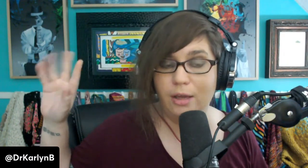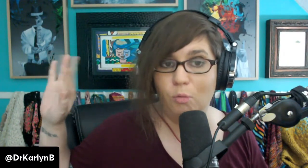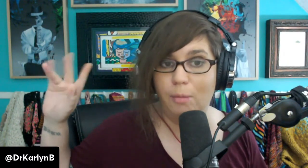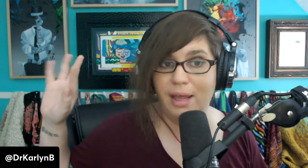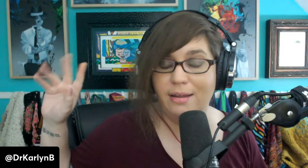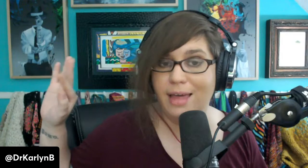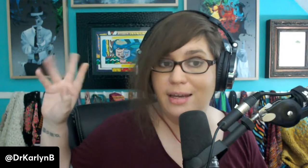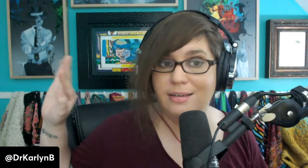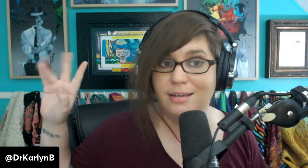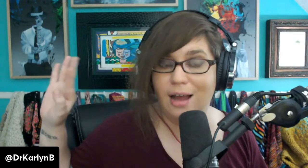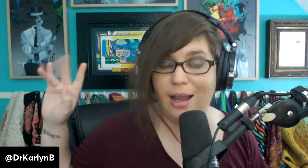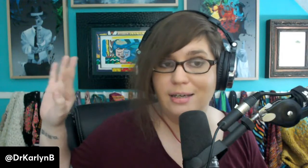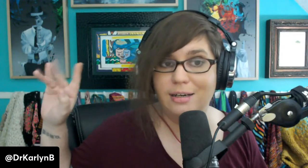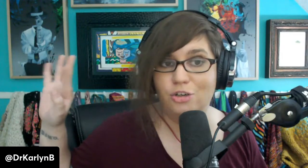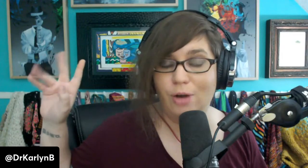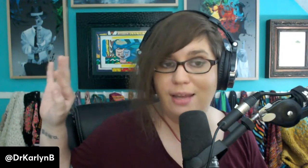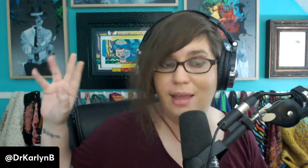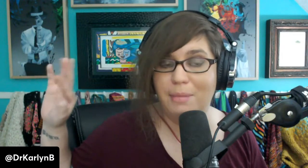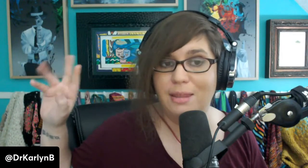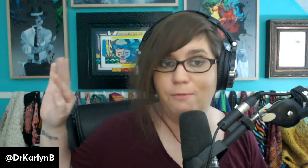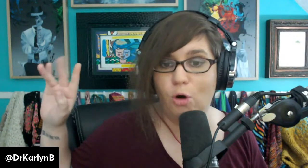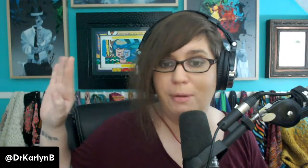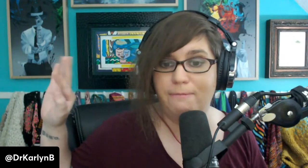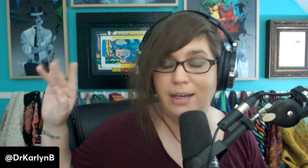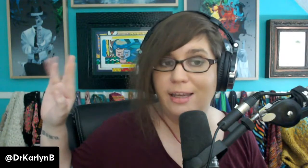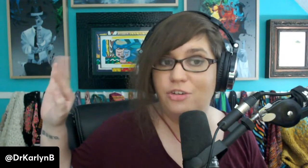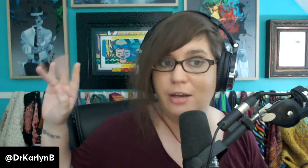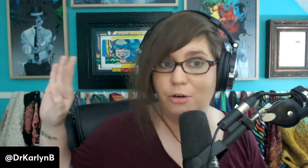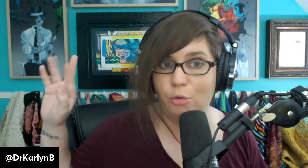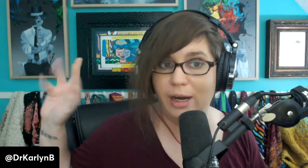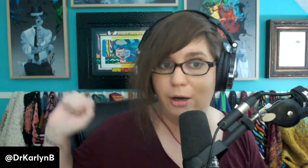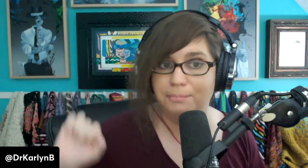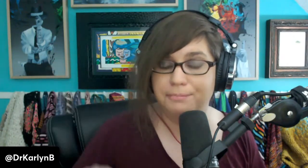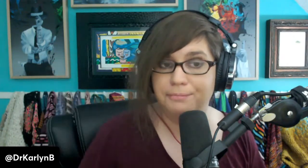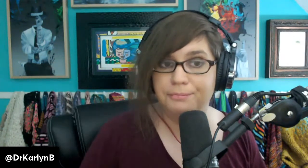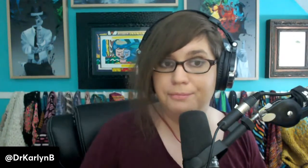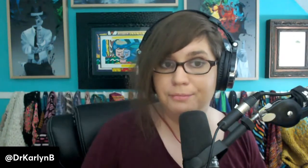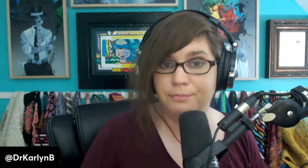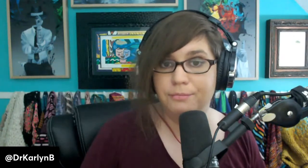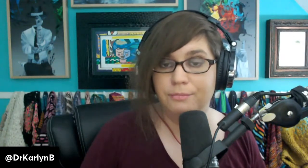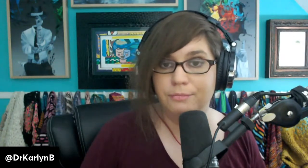twirly woman that is designed to distract them in the form of fucking genderqueer.